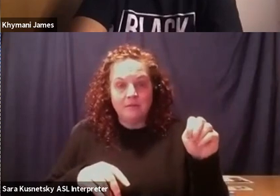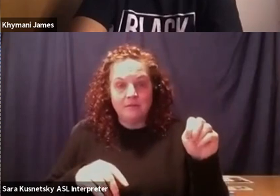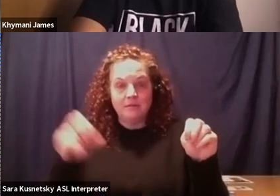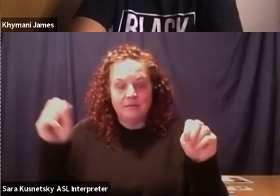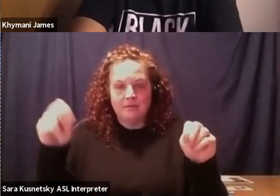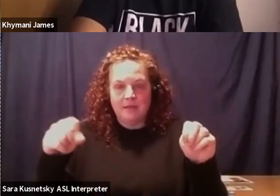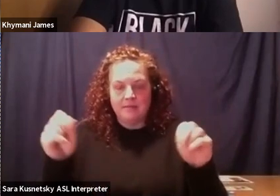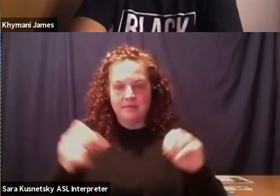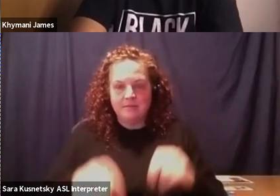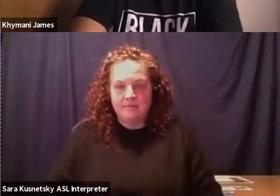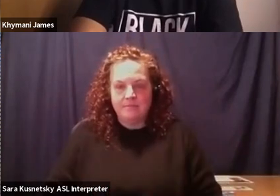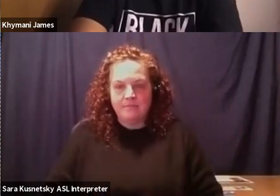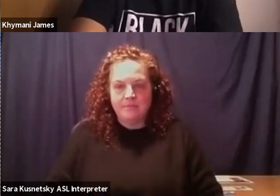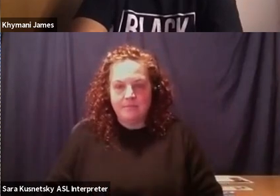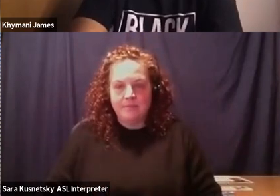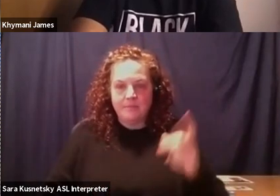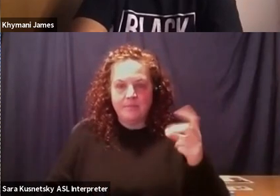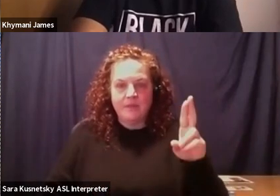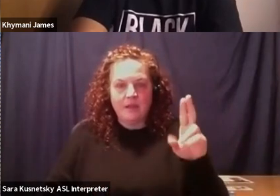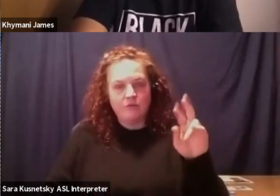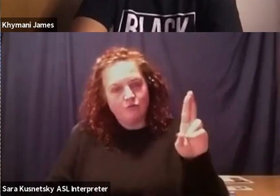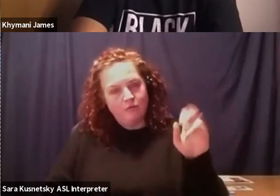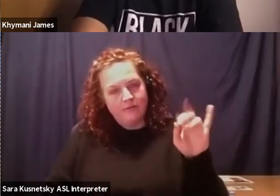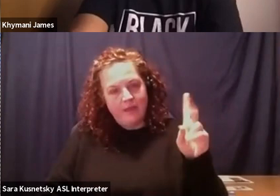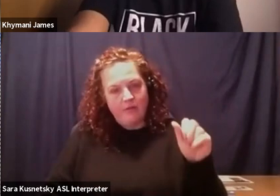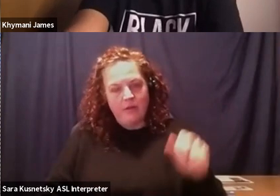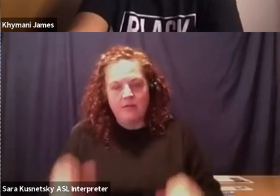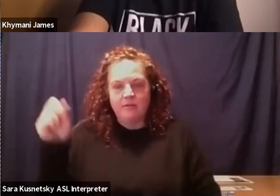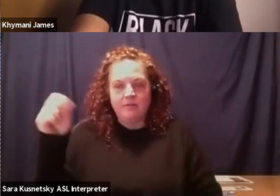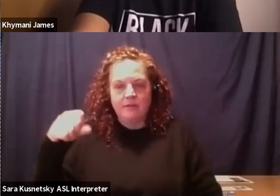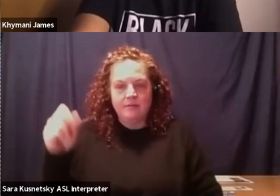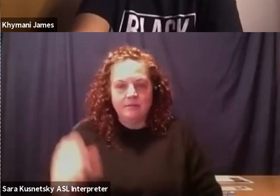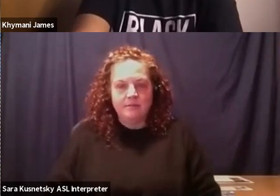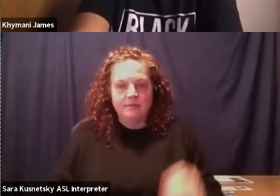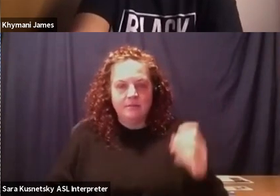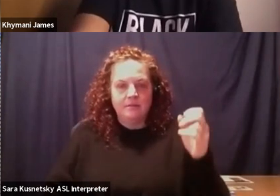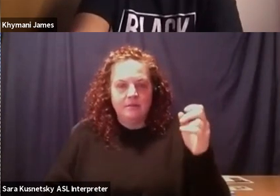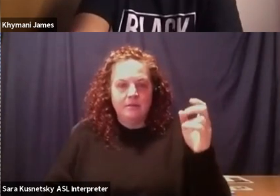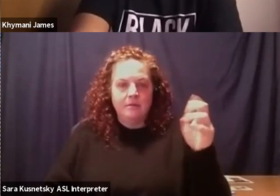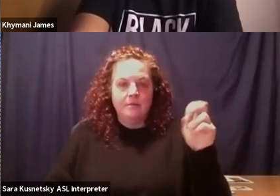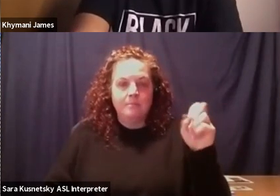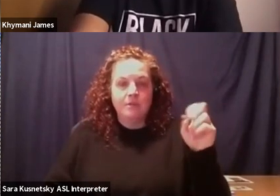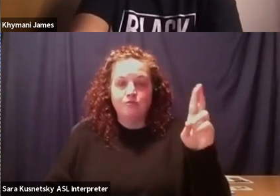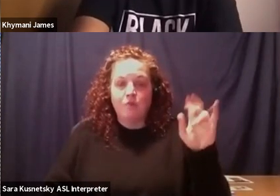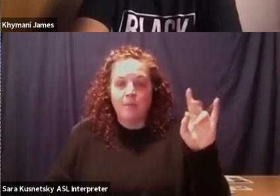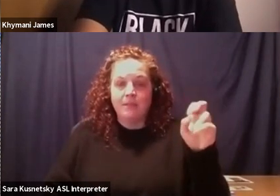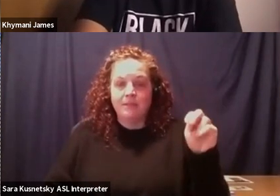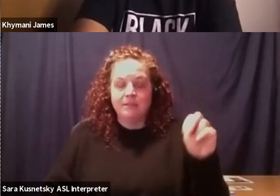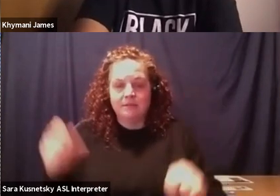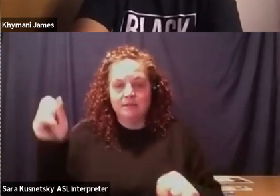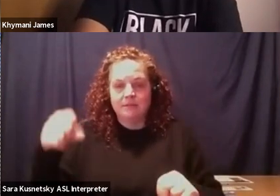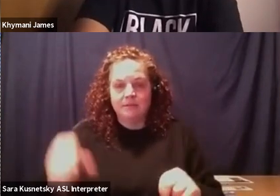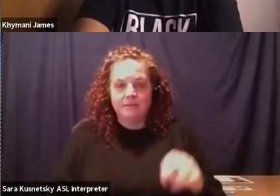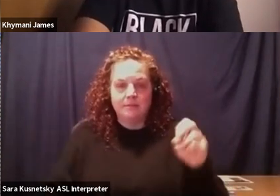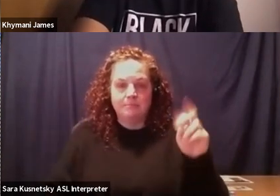Yes. Dr. Rivera? Yes. Ms. Robinson? Yes. Mr.